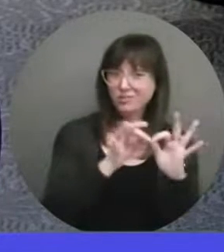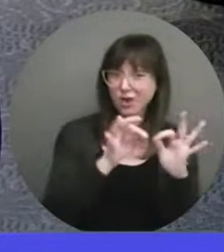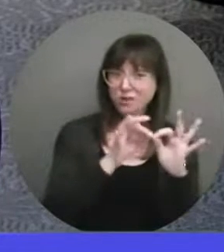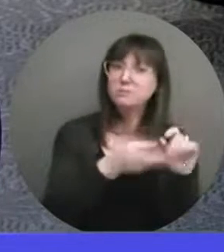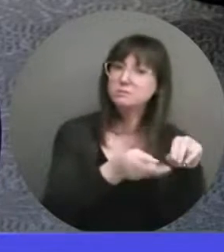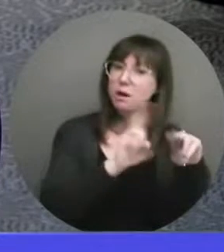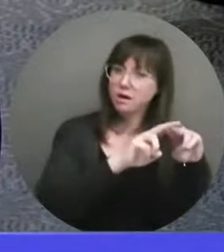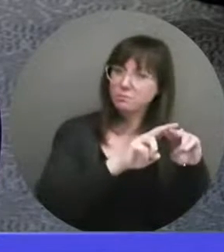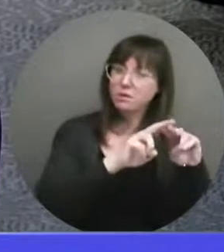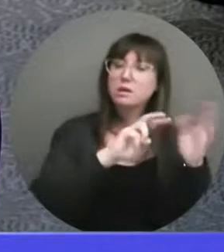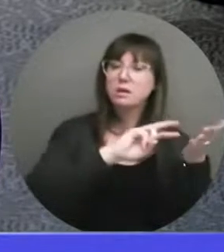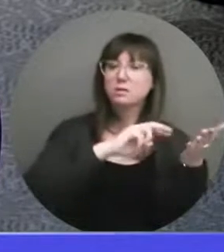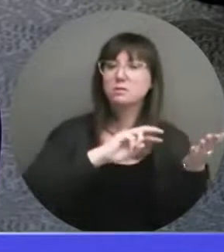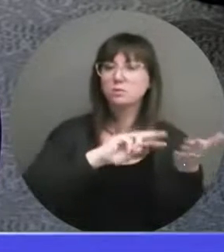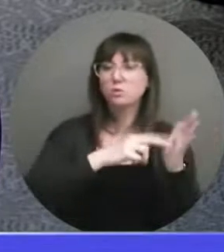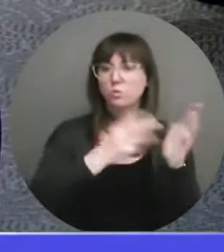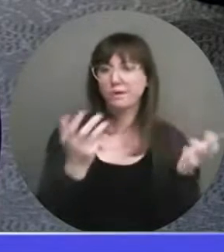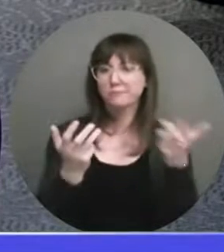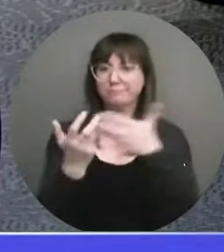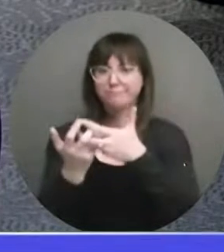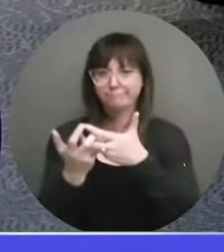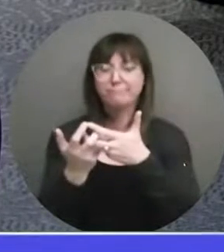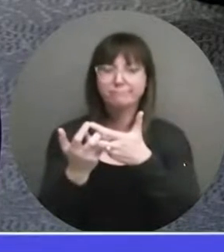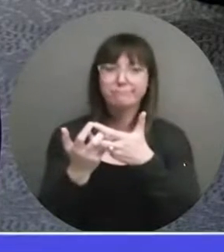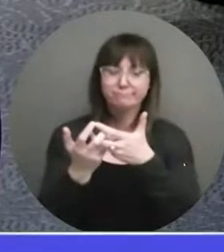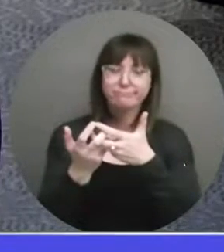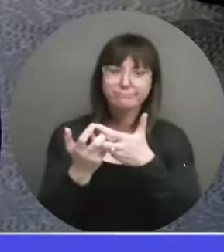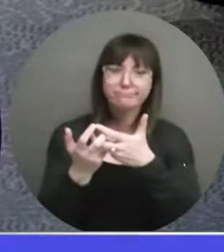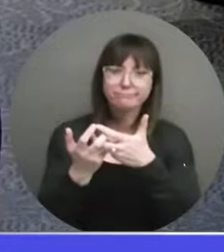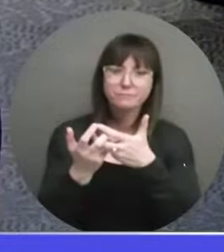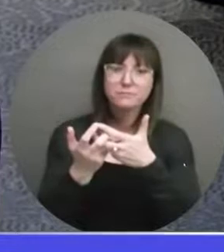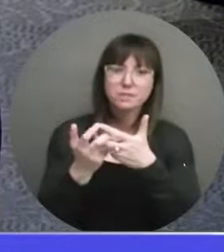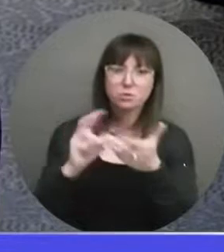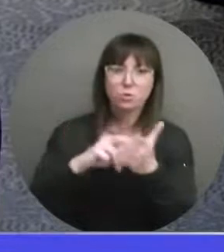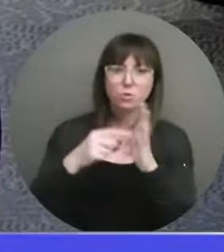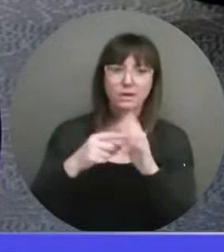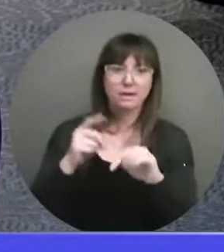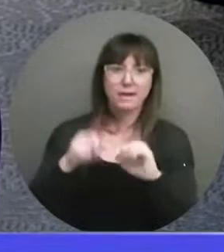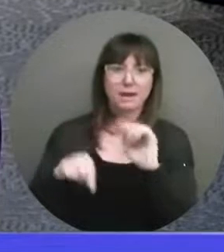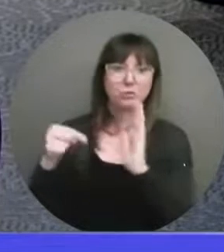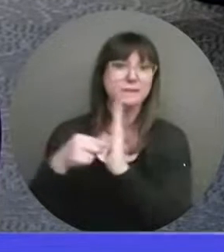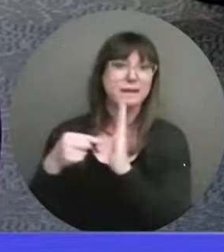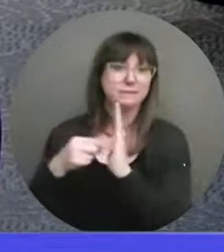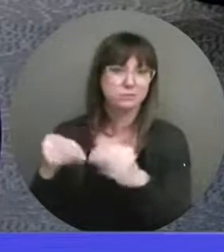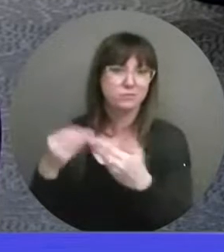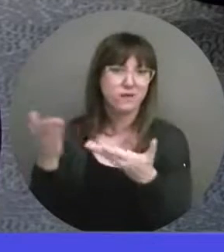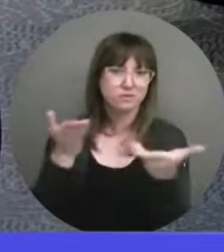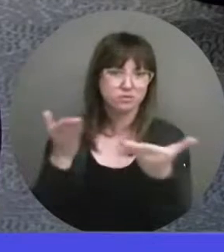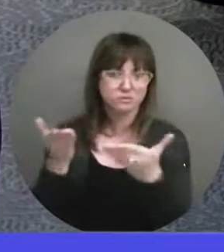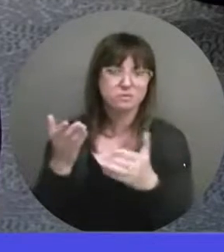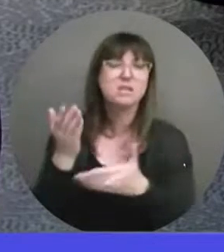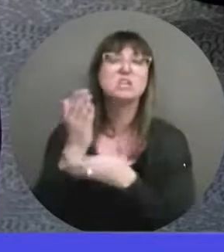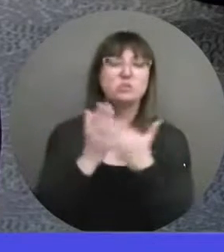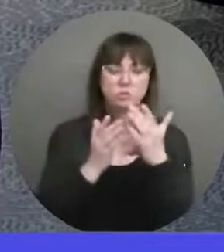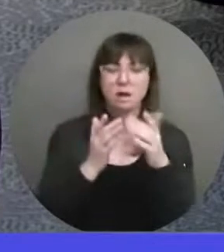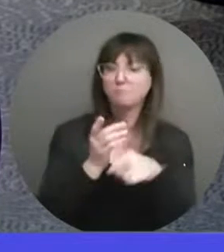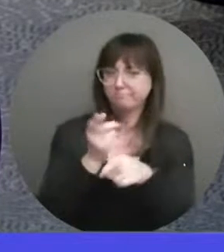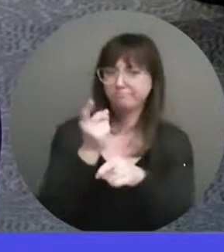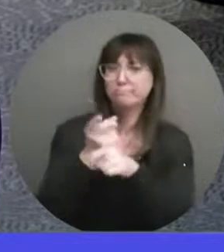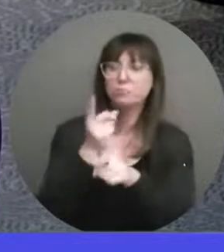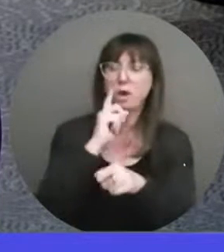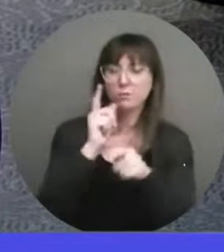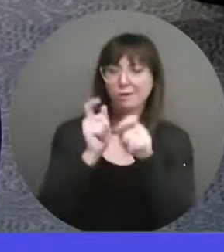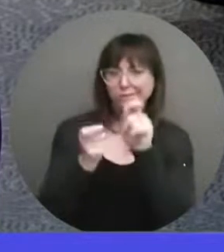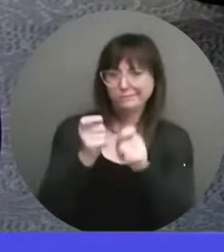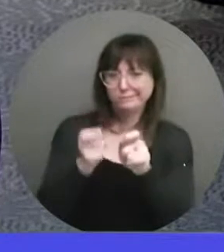we're actually recovering the cost of delivering that service. So there's some slight nuances that you will see throughout the budget book, but the majority